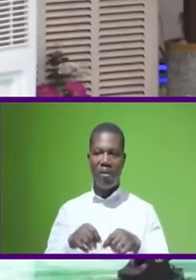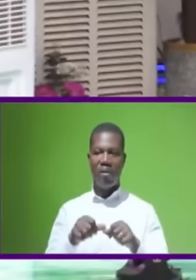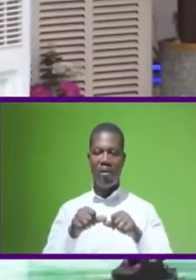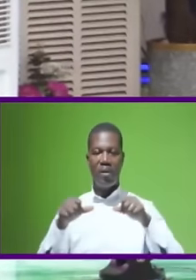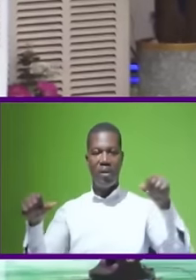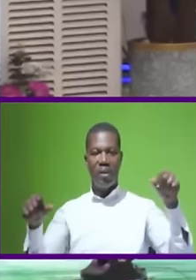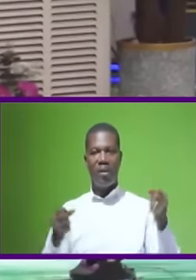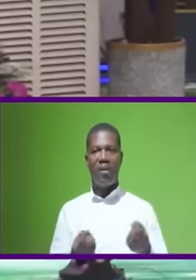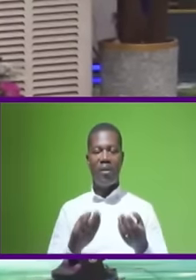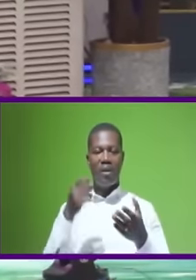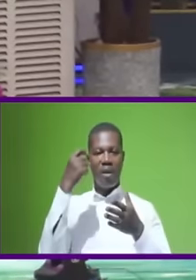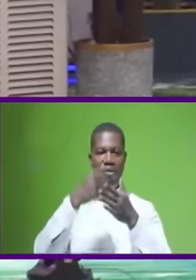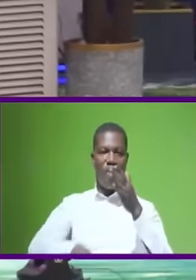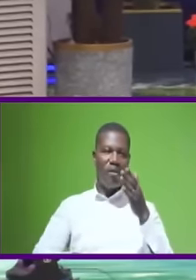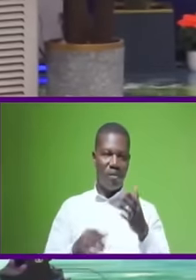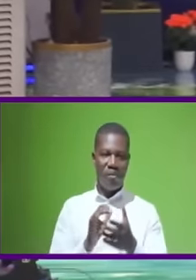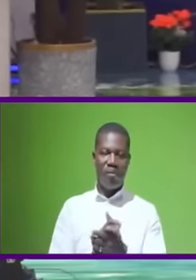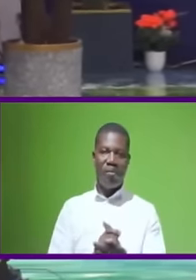Hey,